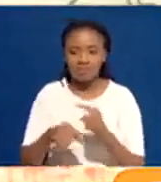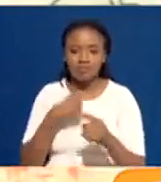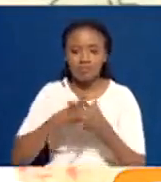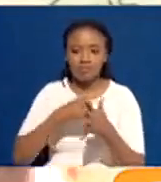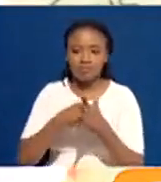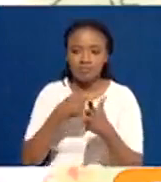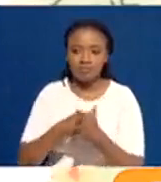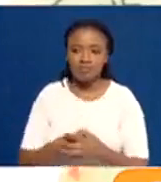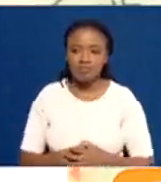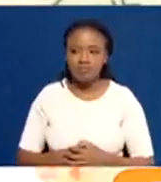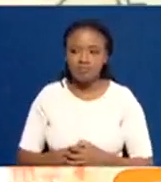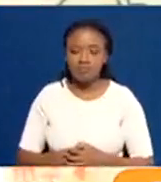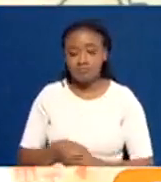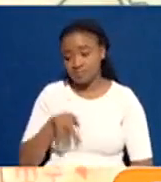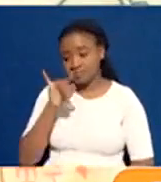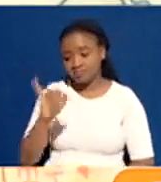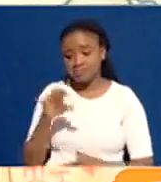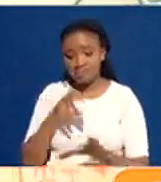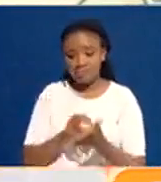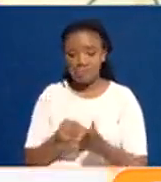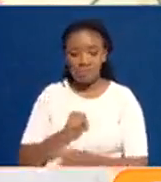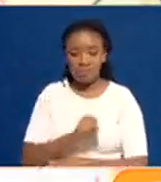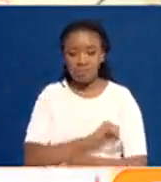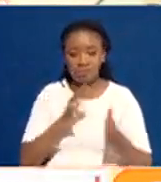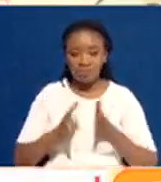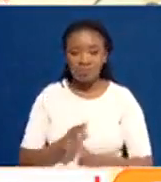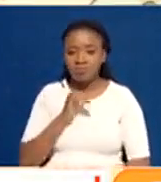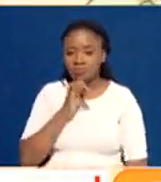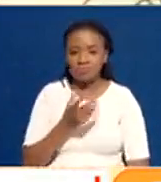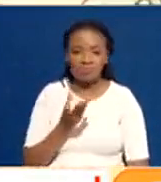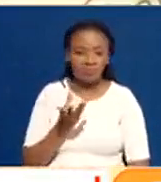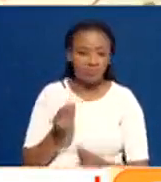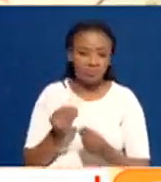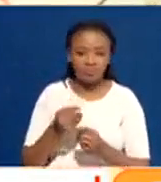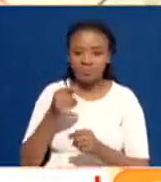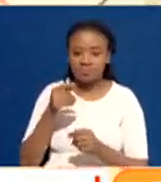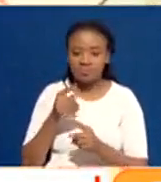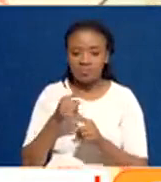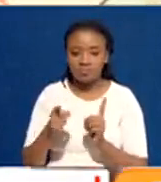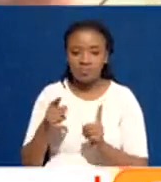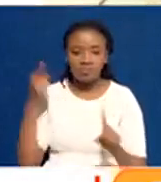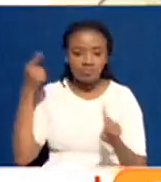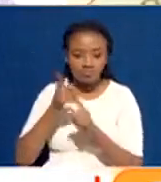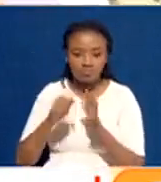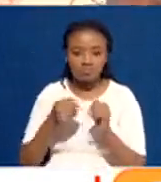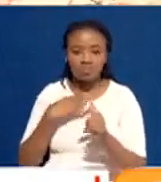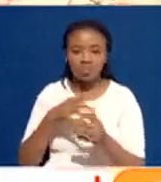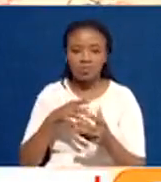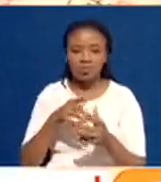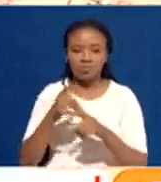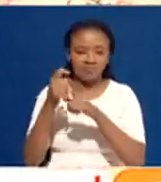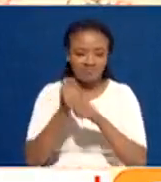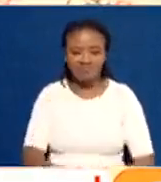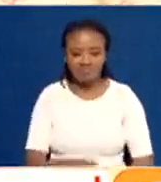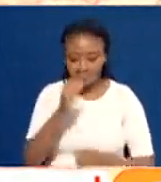polls. Kiti cha senator, sio kiti cha kupiga governor. Kiti cha senator, sio kiti cha kuvuruga